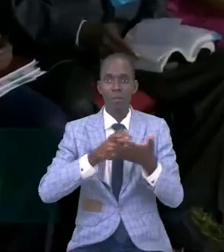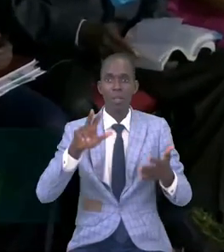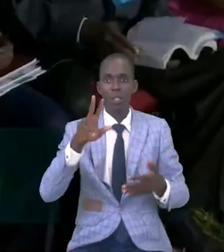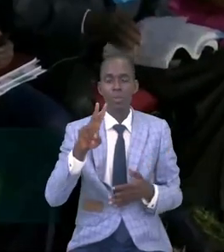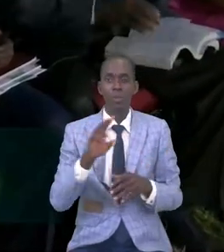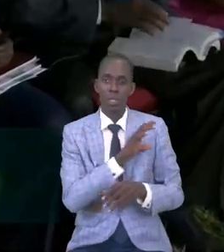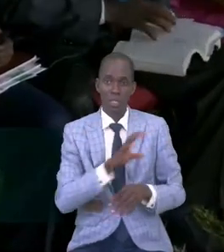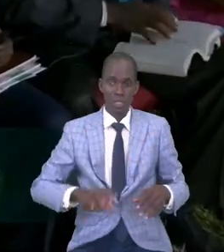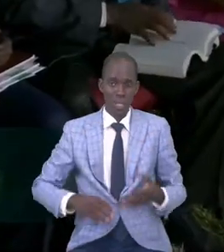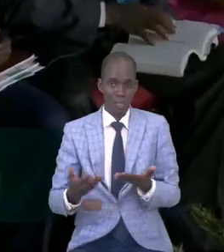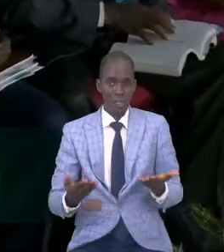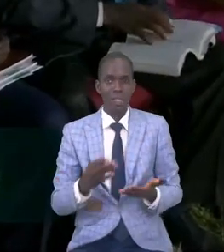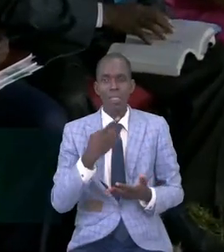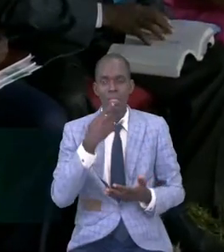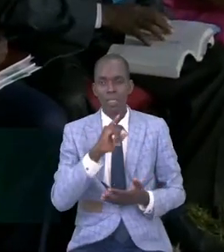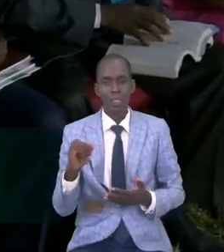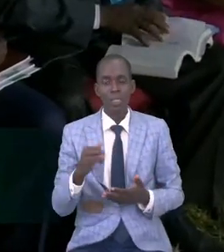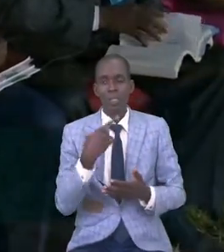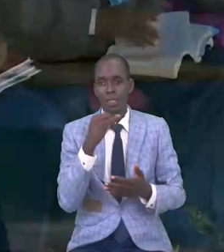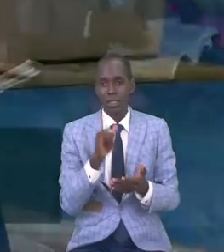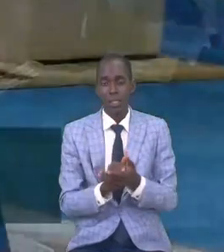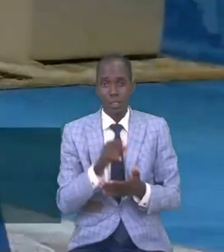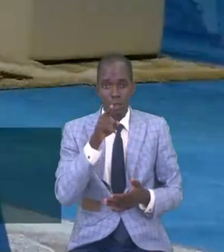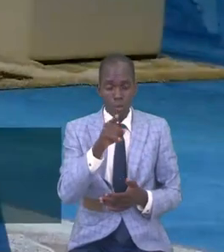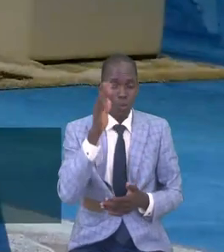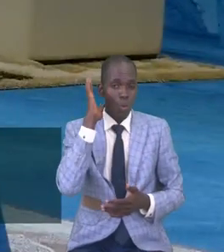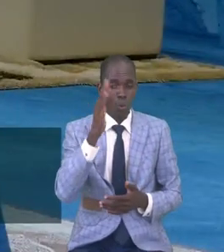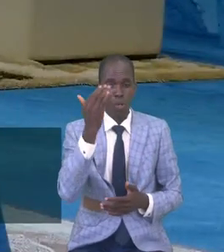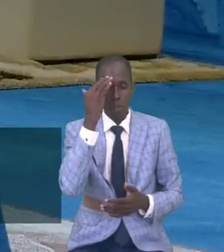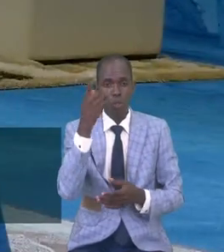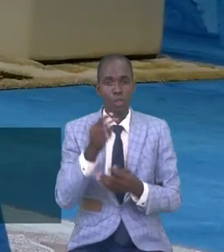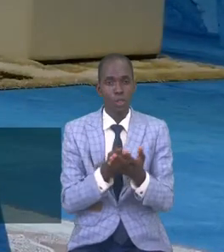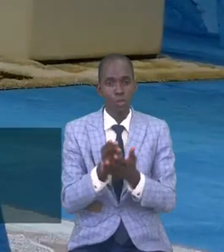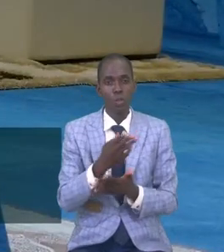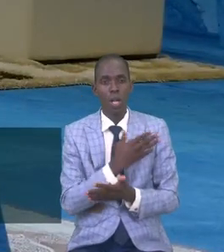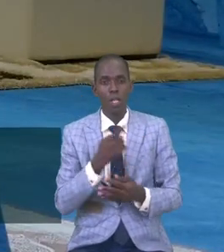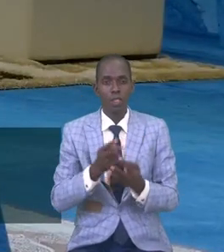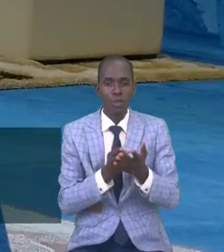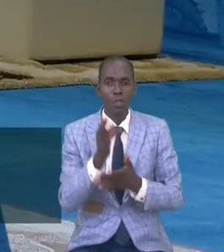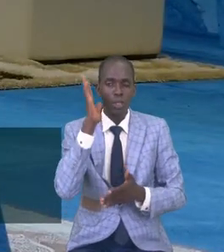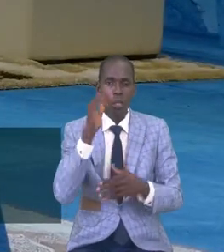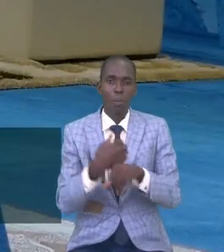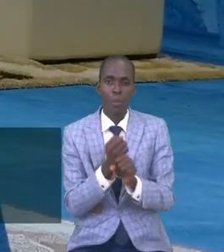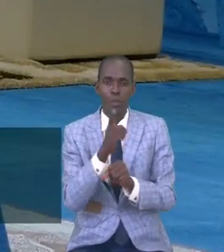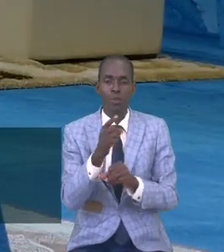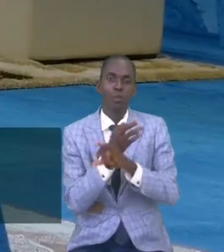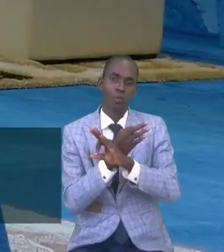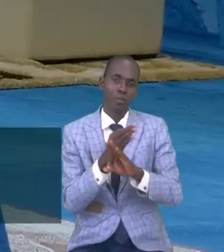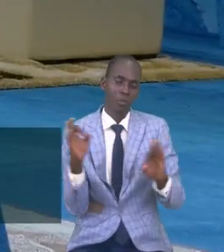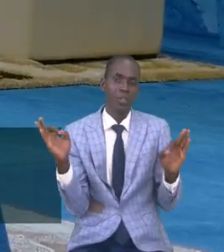is talking now, and ye shall know the truth, and the truth shall make